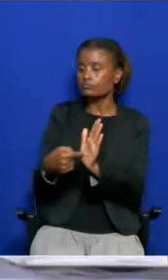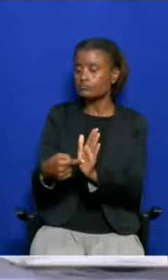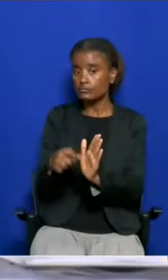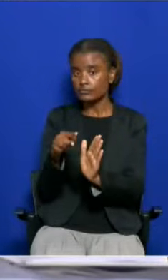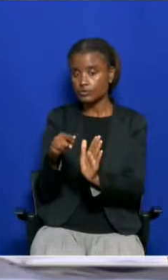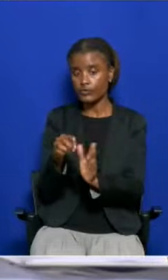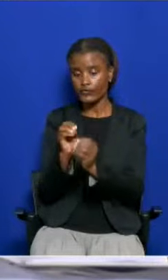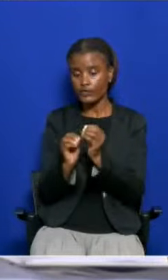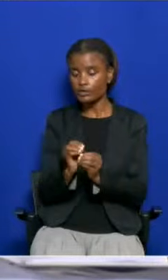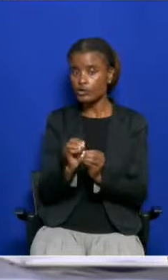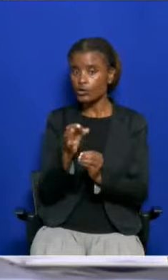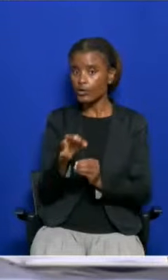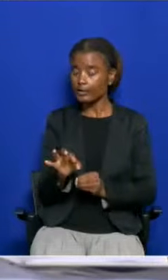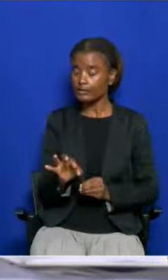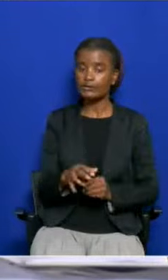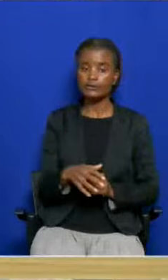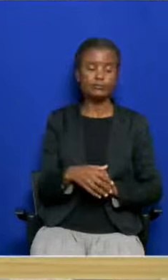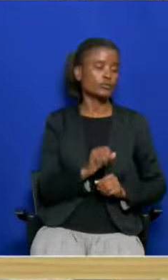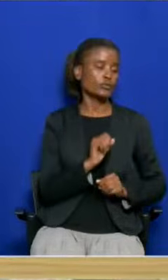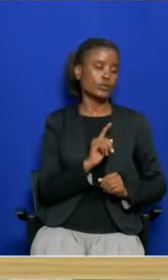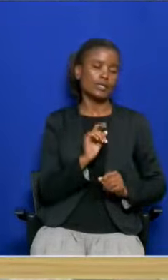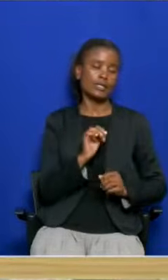you, Mr. Ngwato. Thank you.